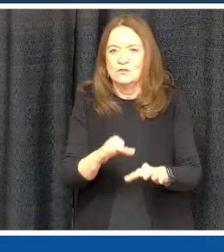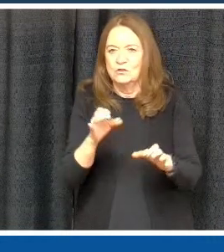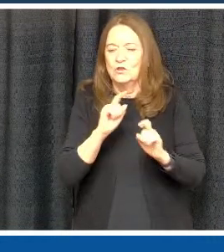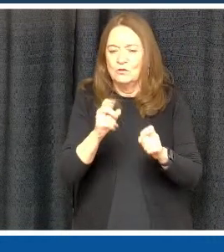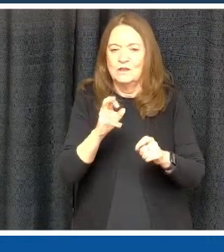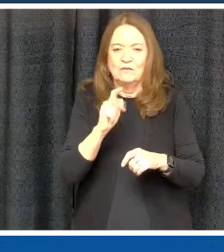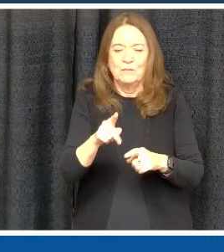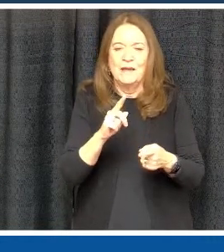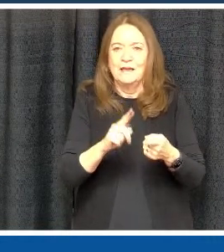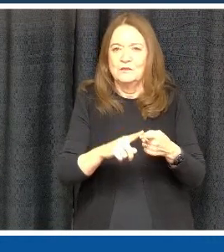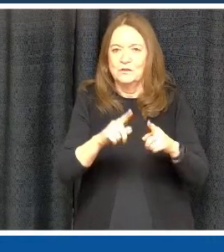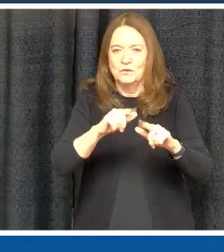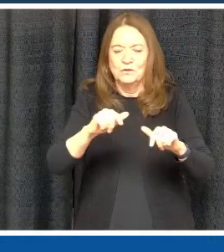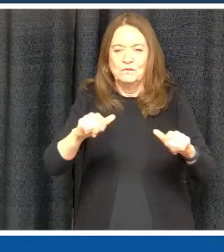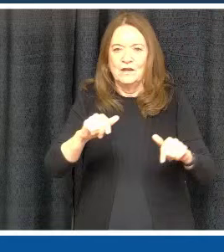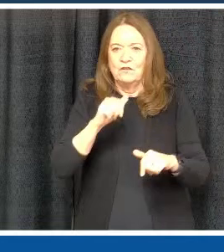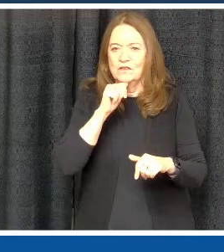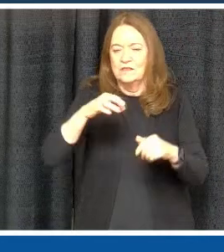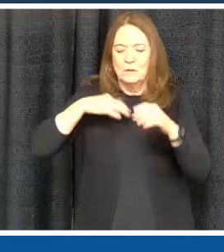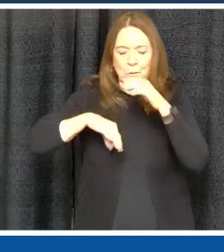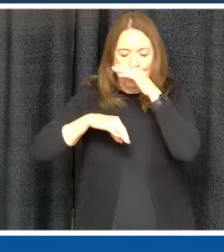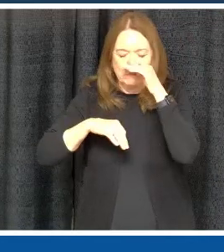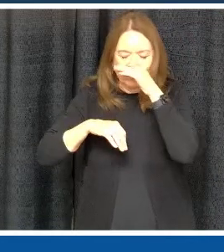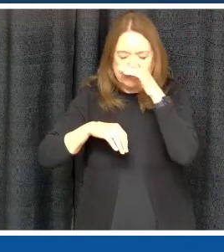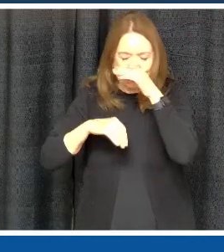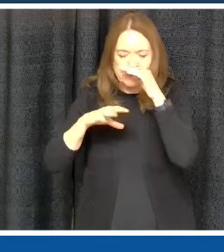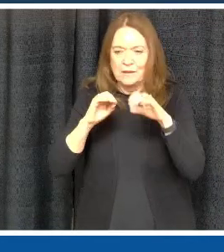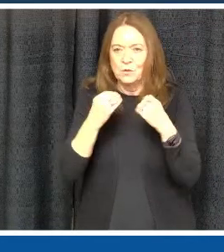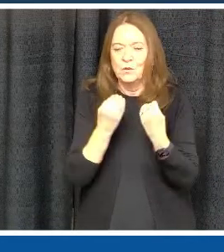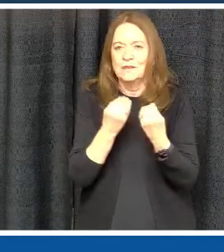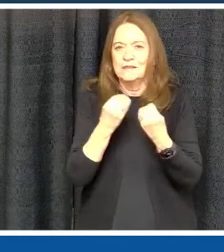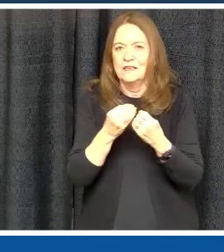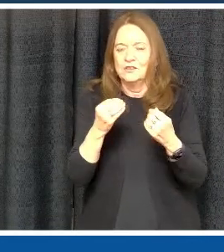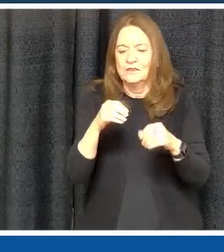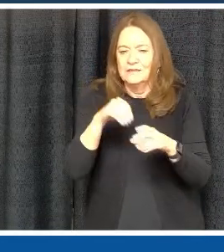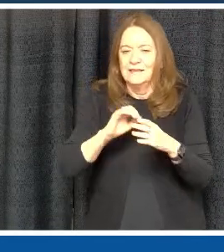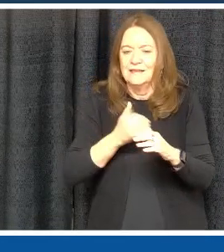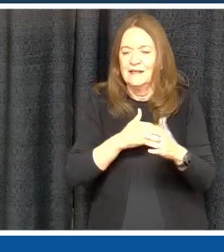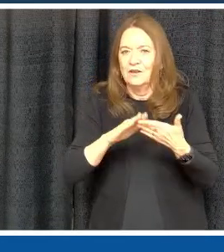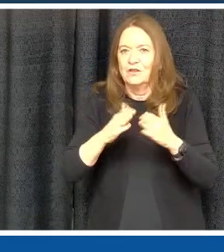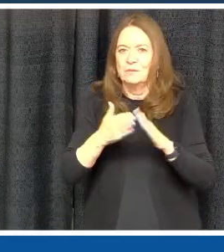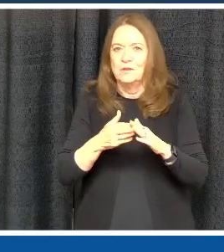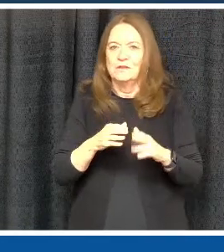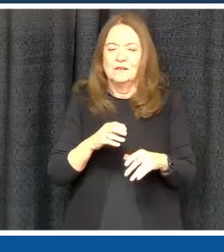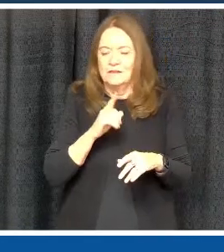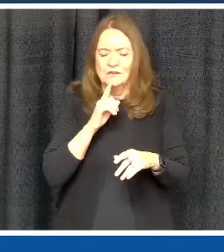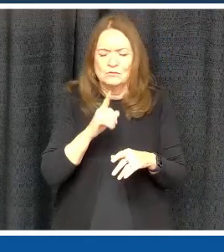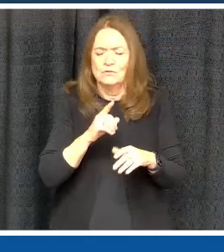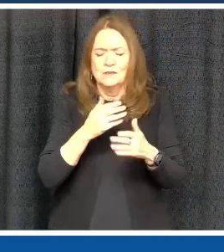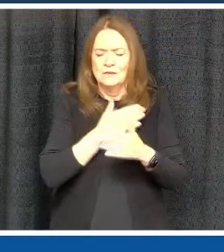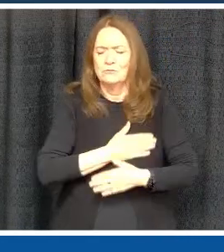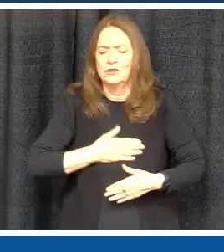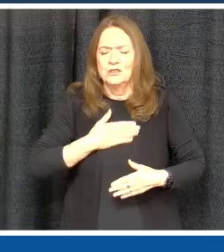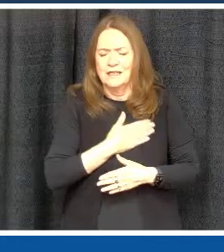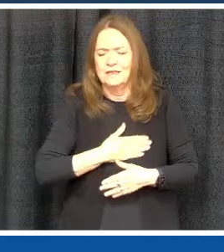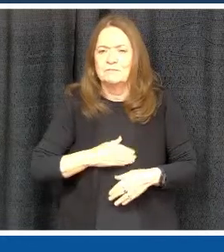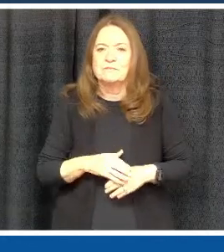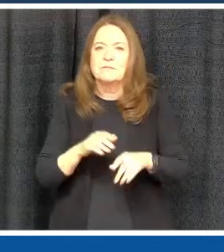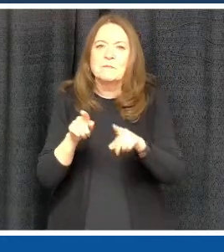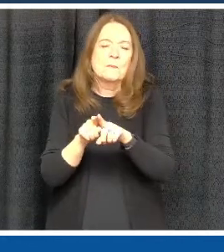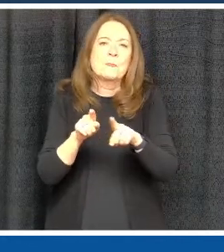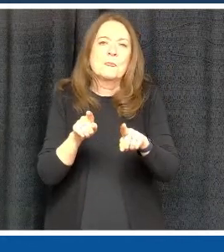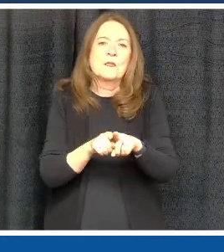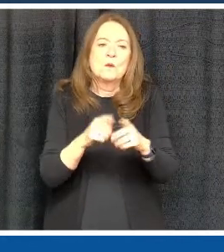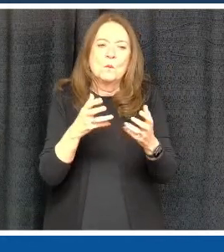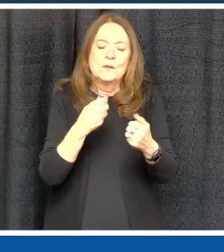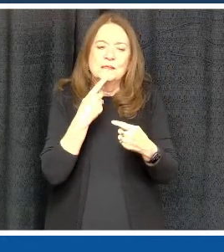back to the various nonprofits and organizations throughout our community. You are greatly appreciated. Also, want